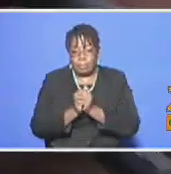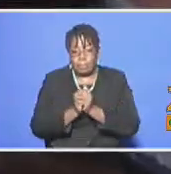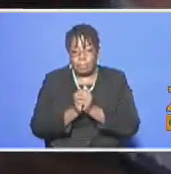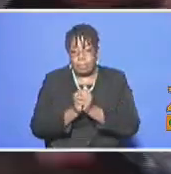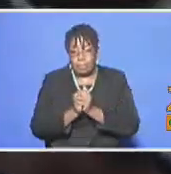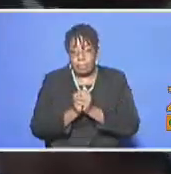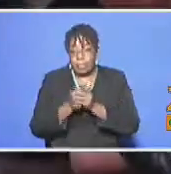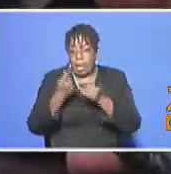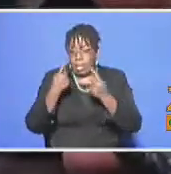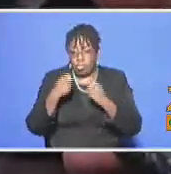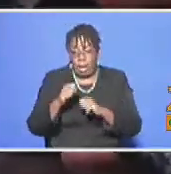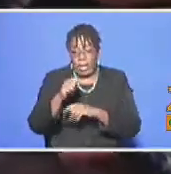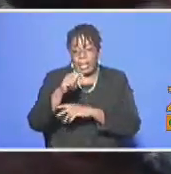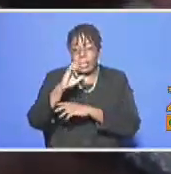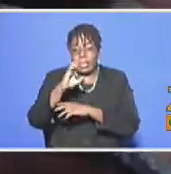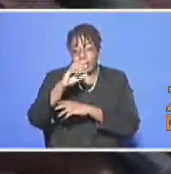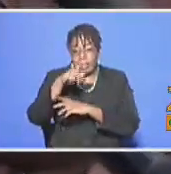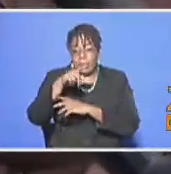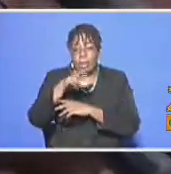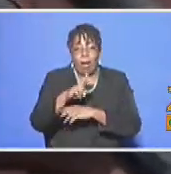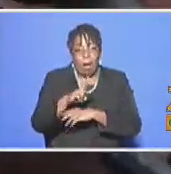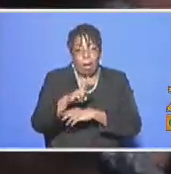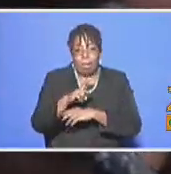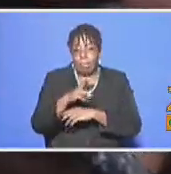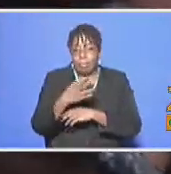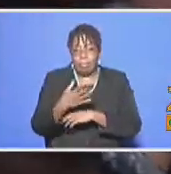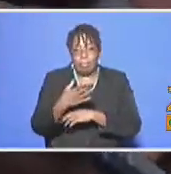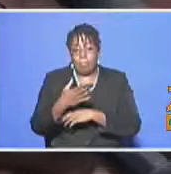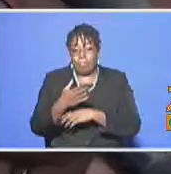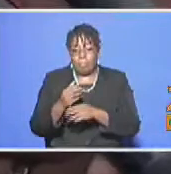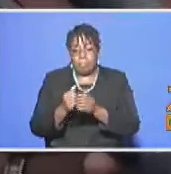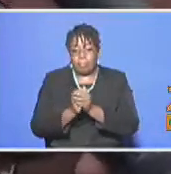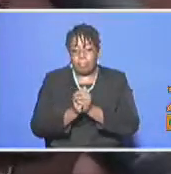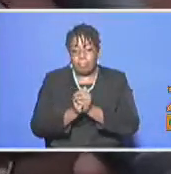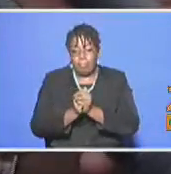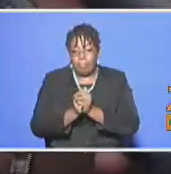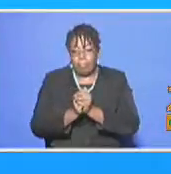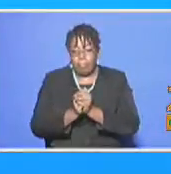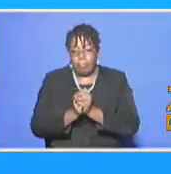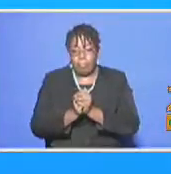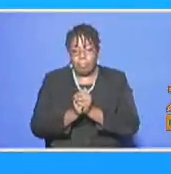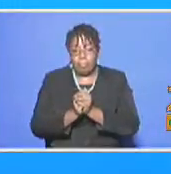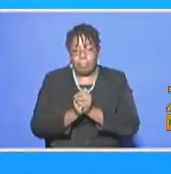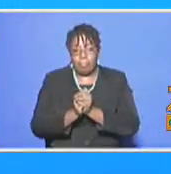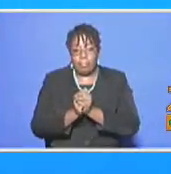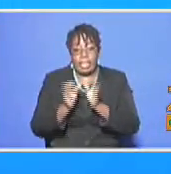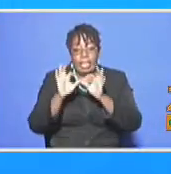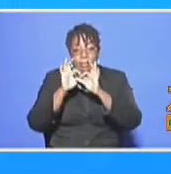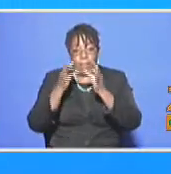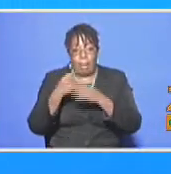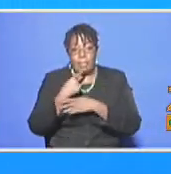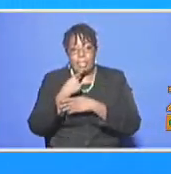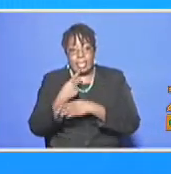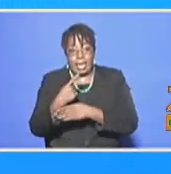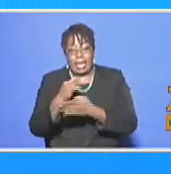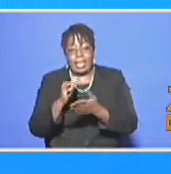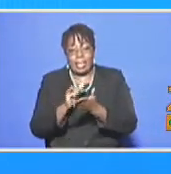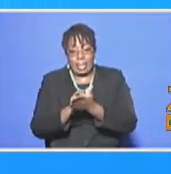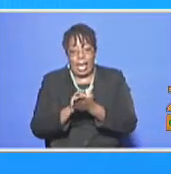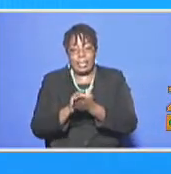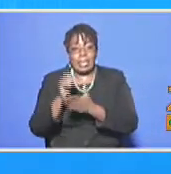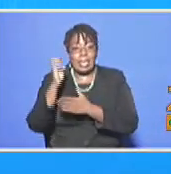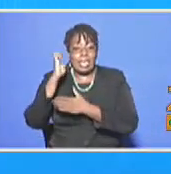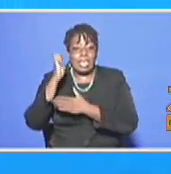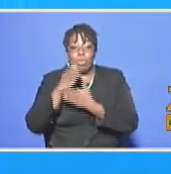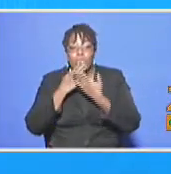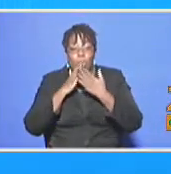doing the CPR. I lost a friend, but I'm sure it was a decent young man. Family members say their loved one was